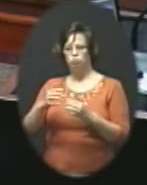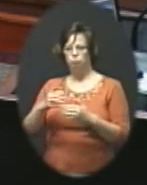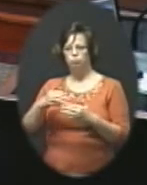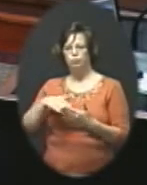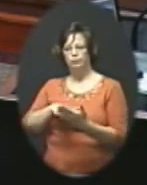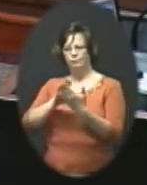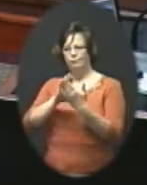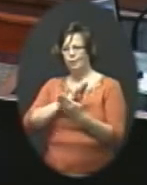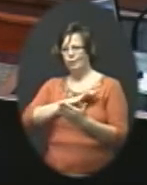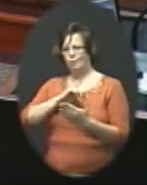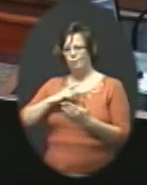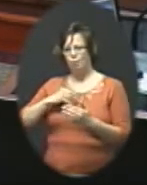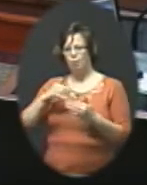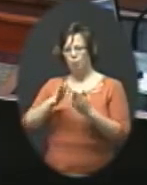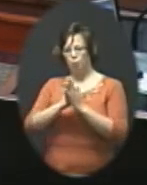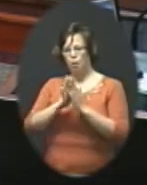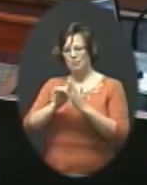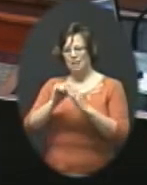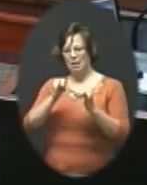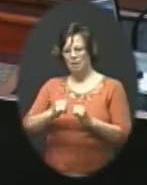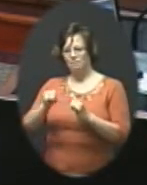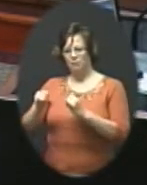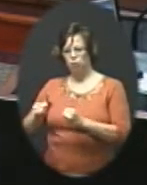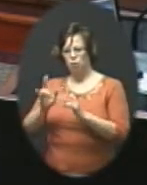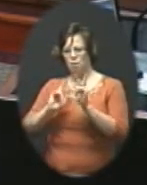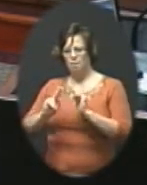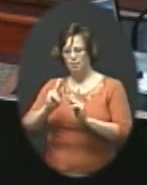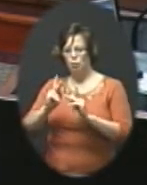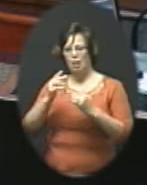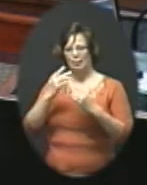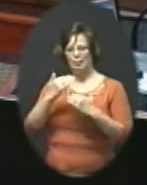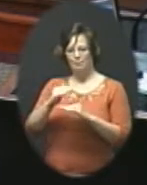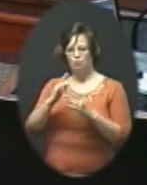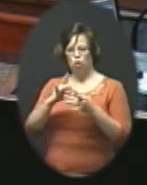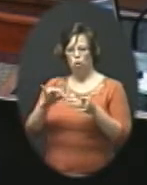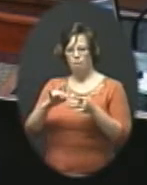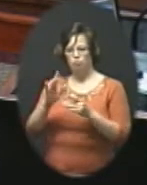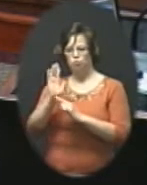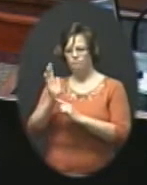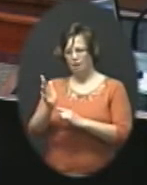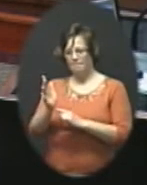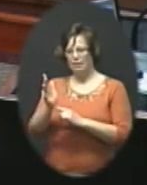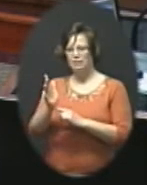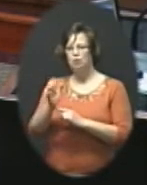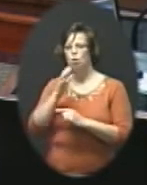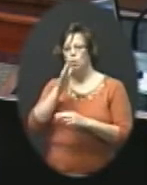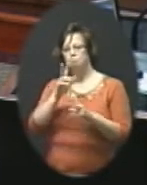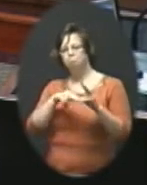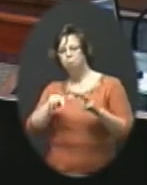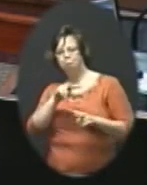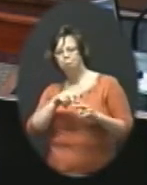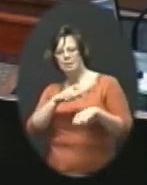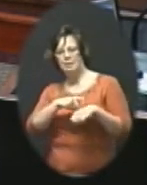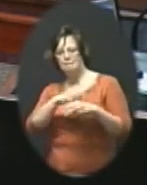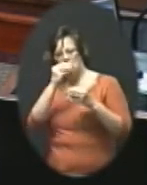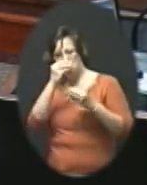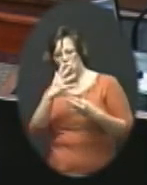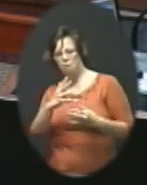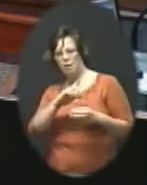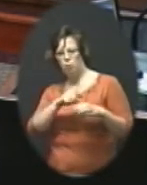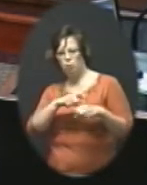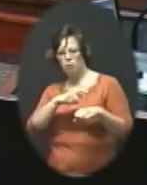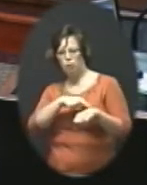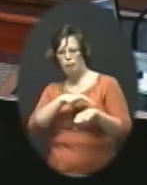board. Anybody? We request that individual speakers limit their comments to 5 minutes. The clerk will monitor the time and notify the speaker when